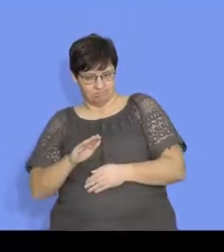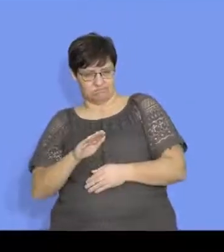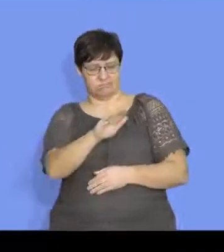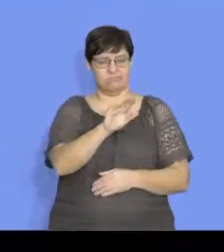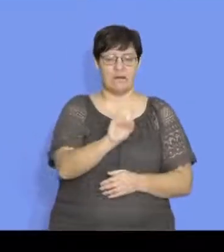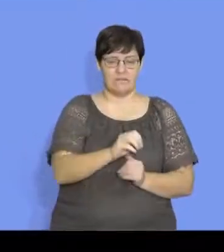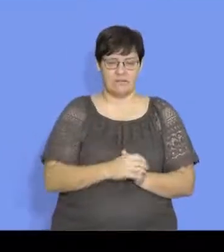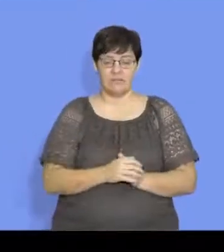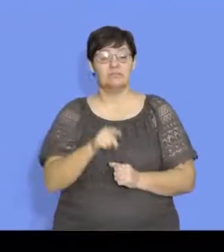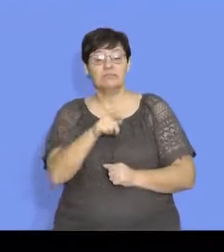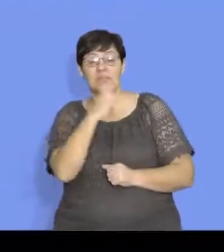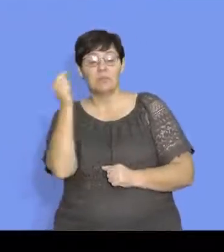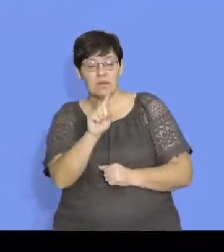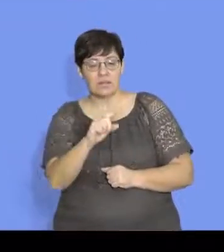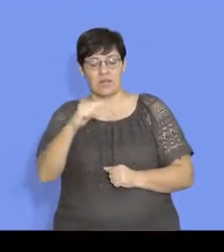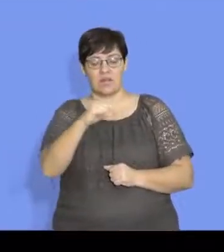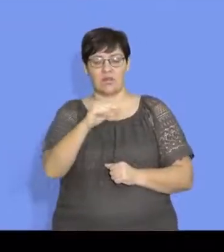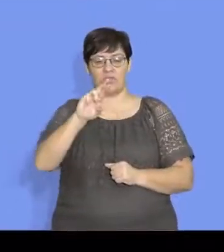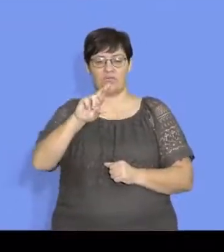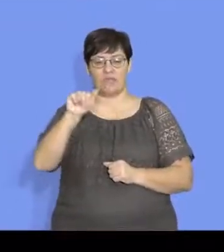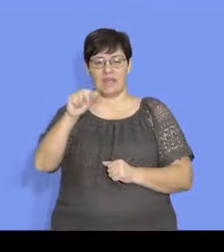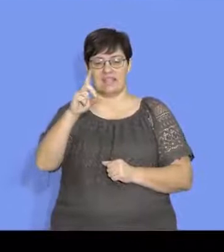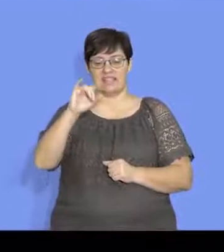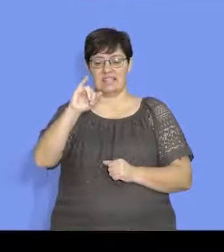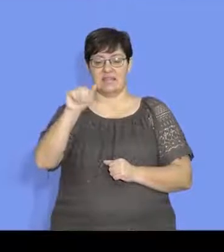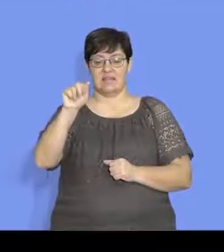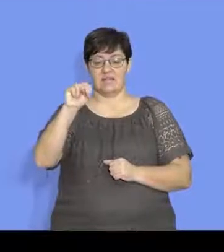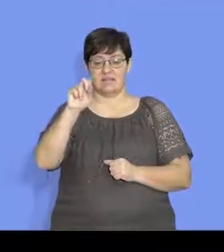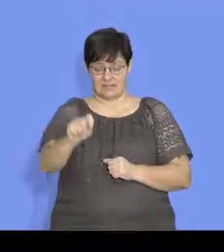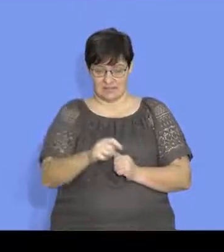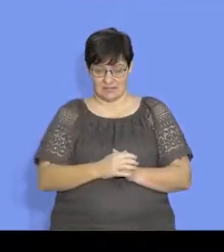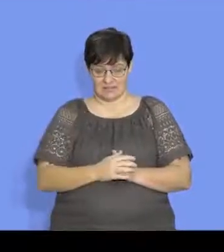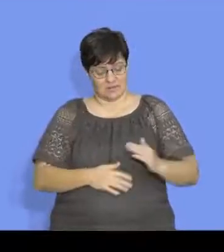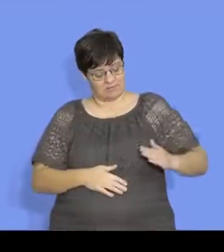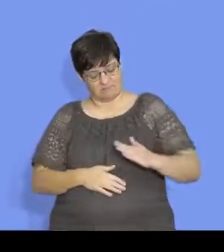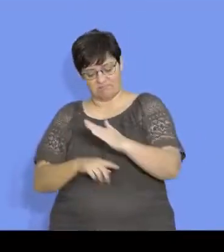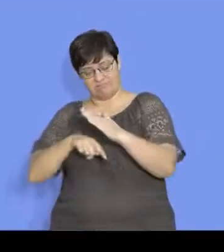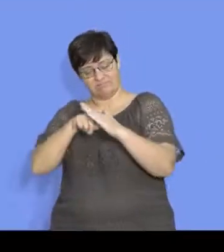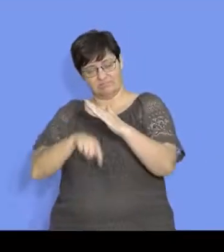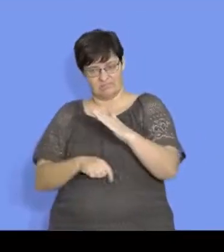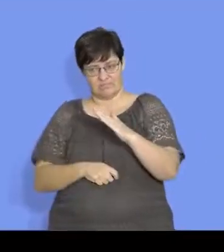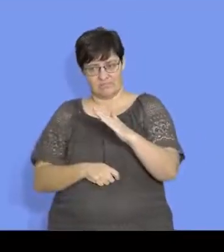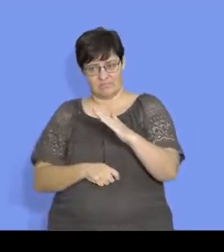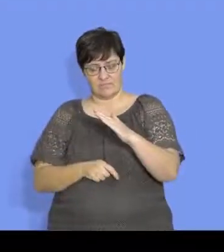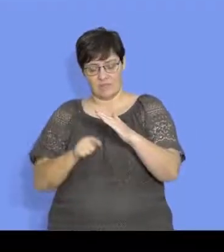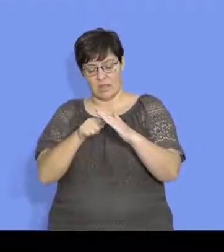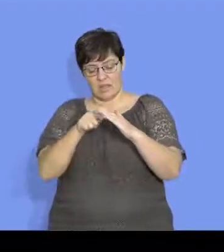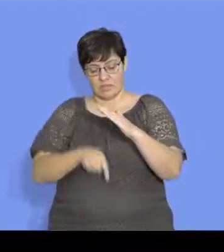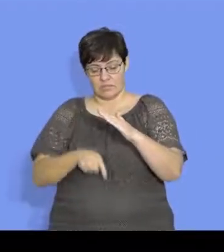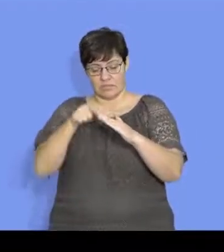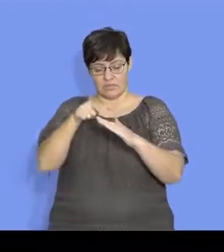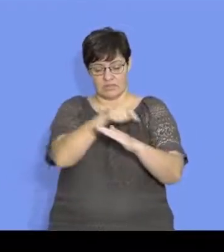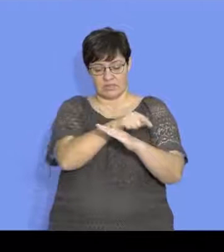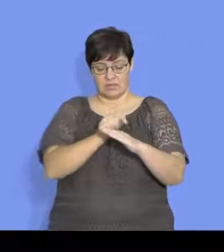that steepness the gradient. And the gradient at this position, and the gradient at that position, and the gradient at